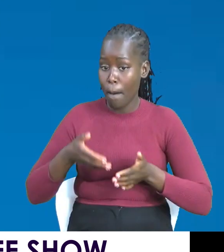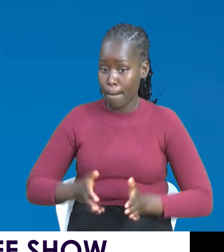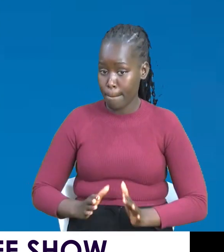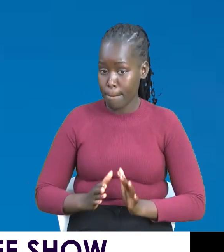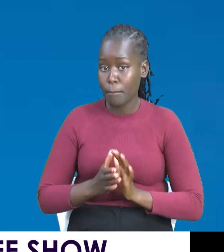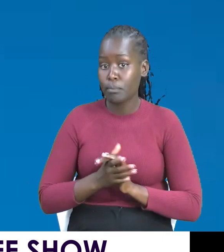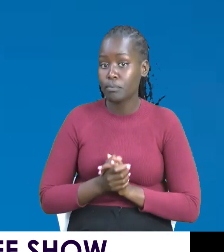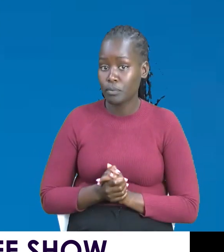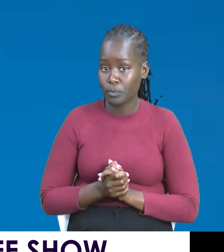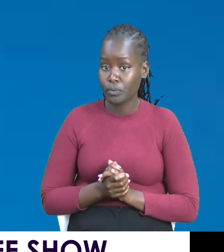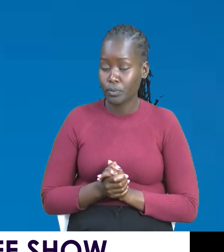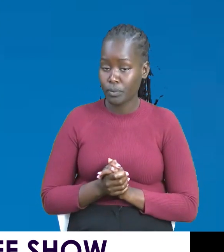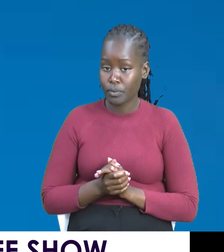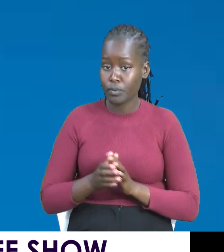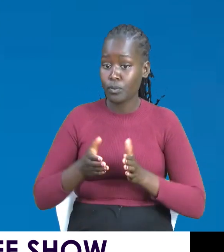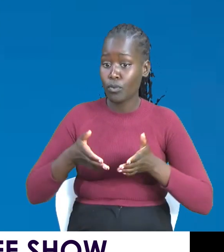births